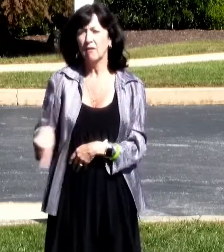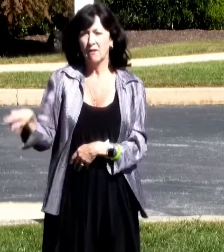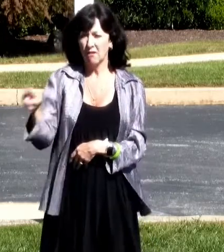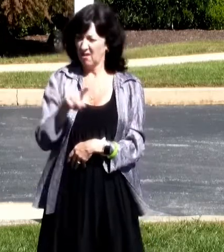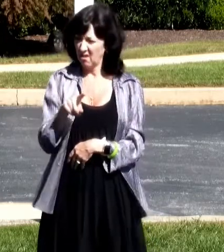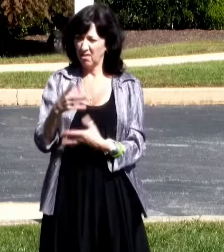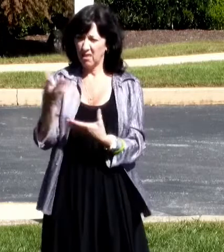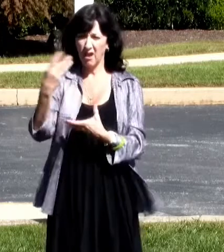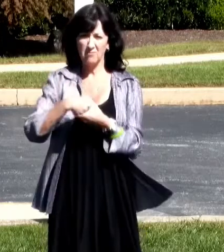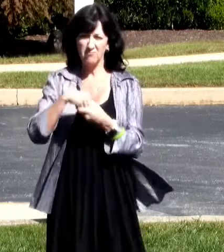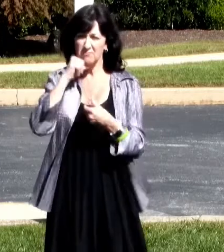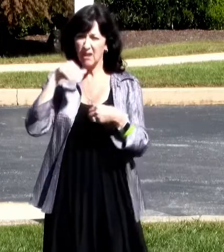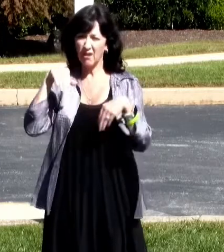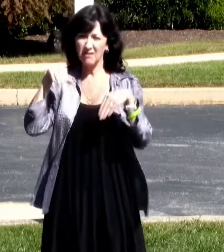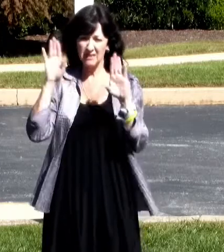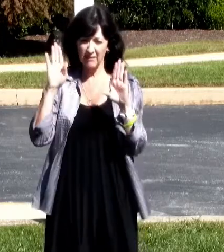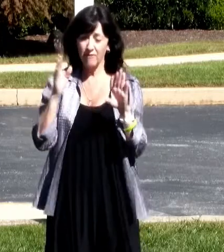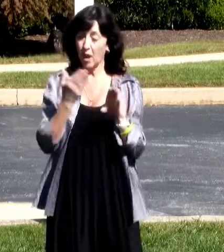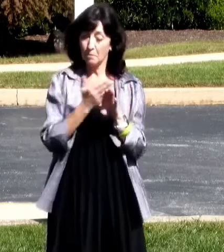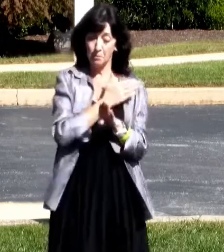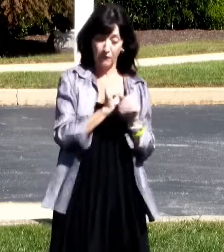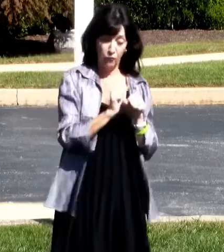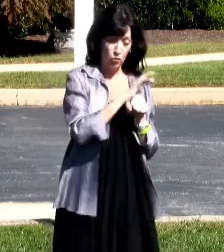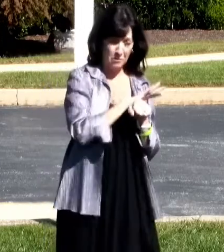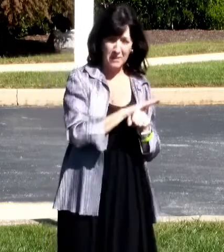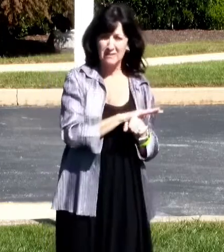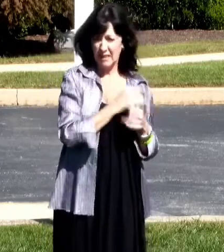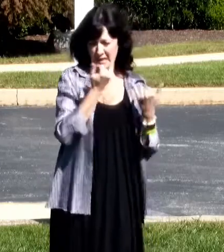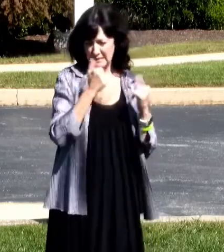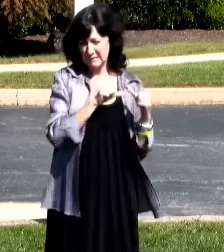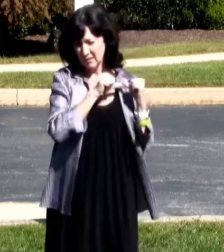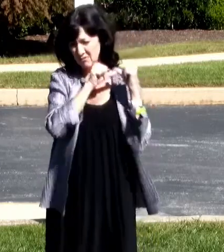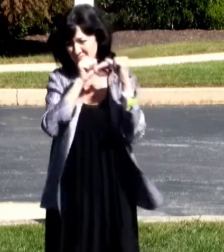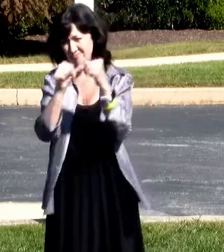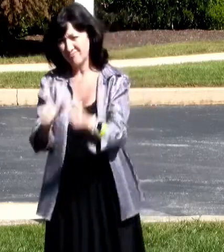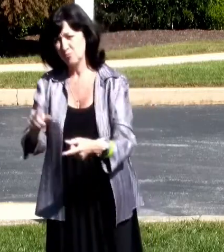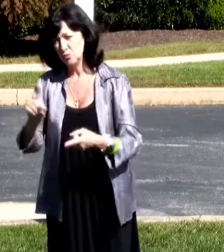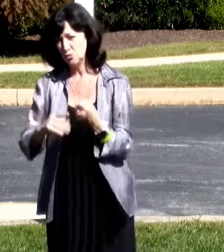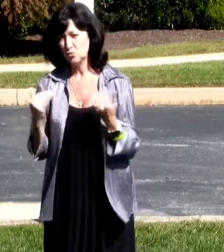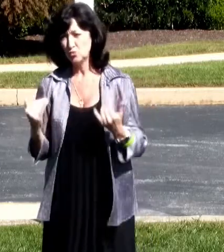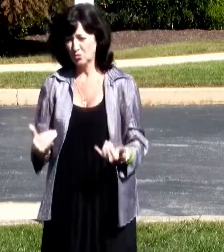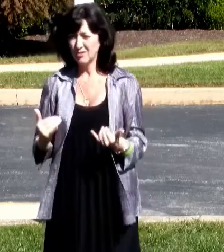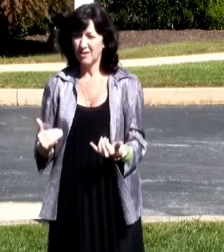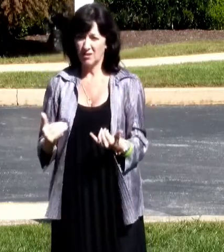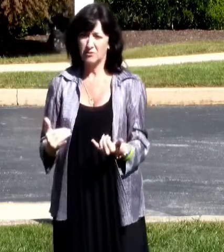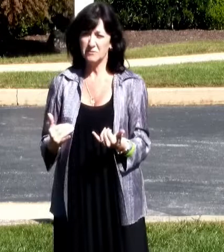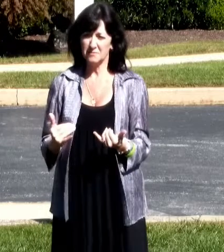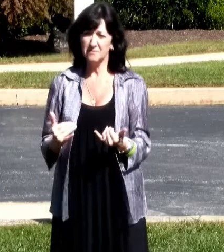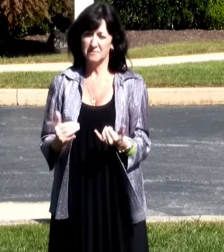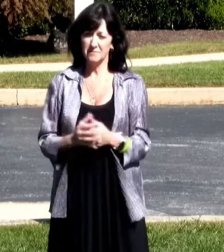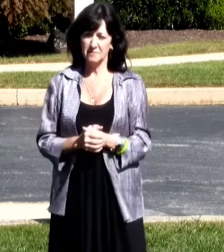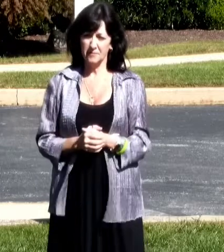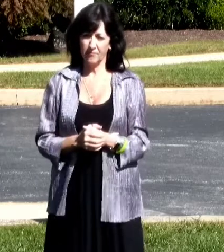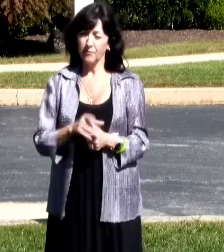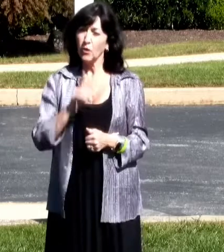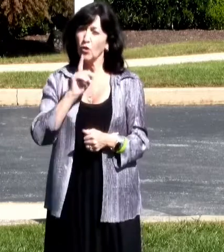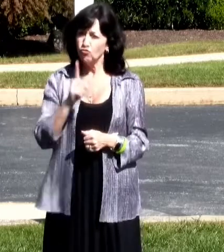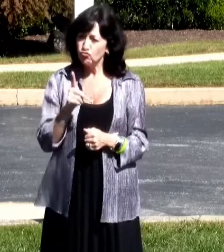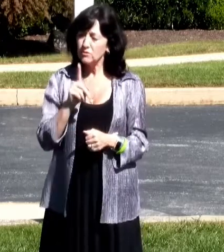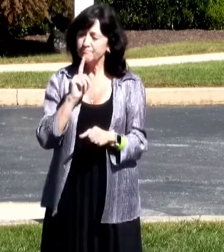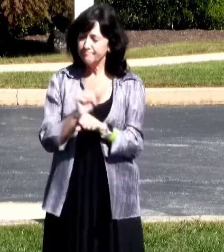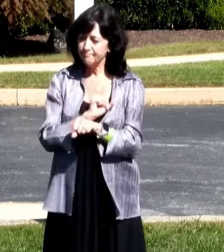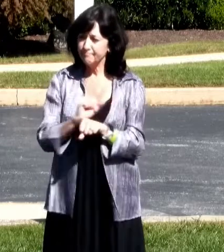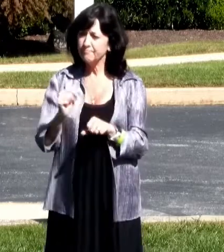this entire pandemic, before the pandemic, and we would not be where we are today without your leadership. And it really is appropriate that we're gathered here at the